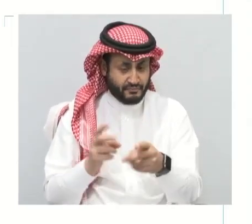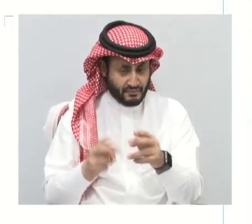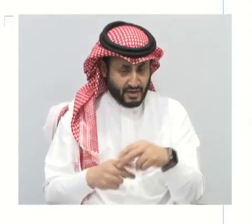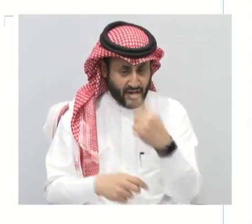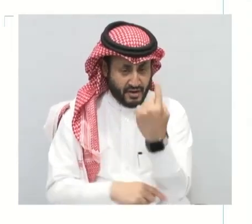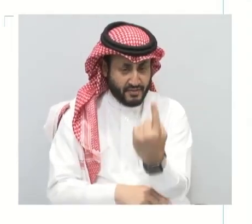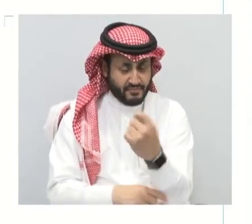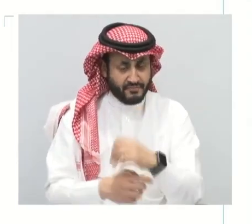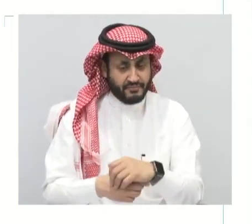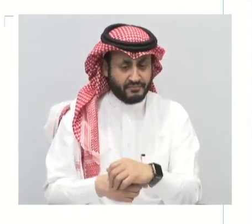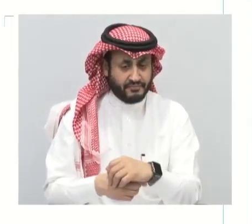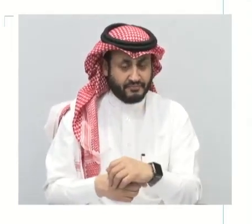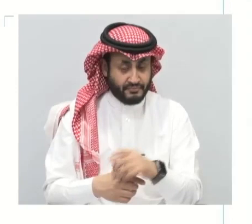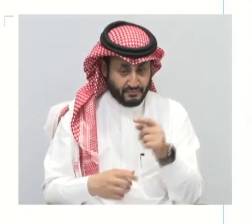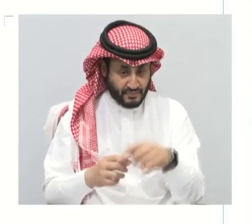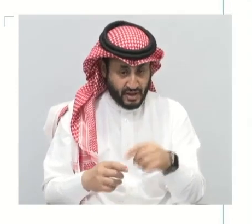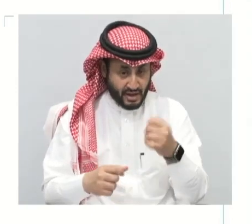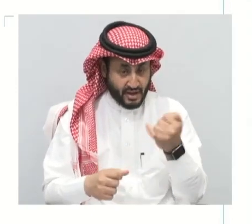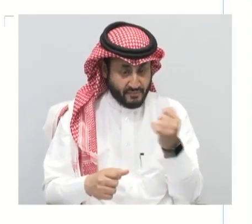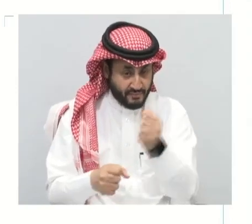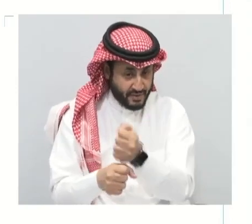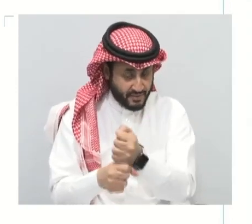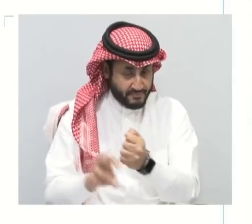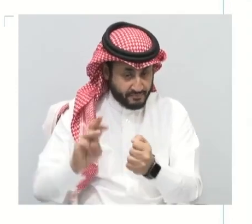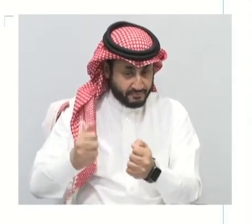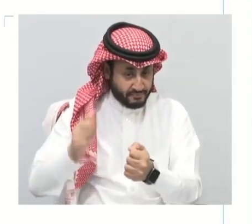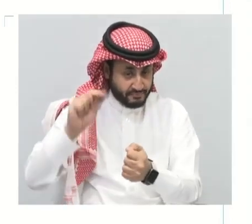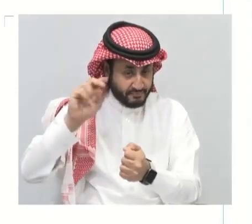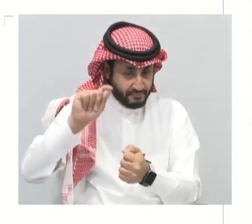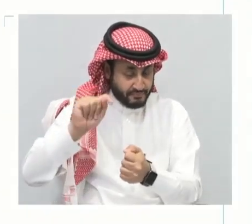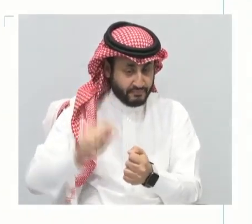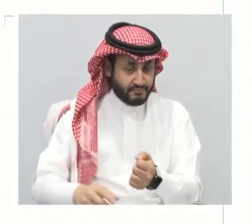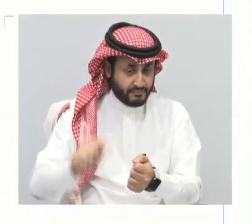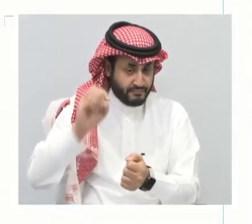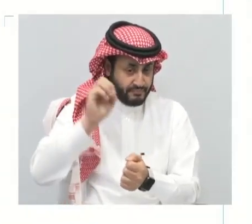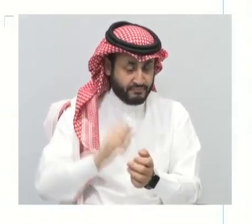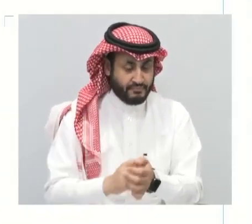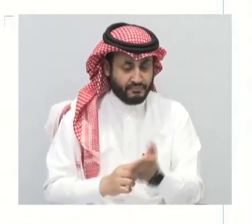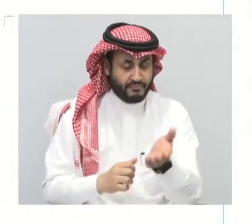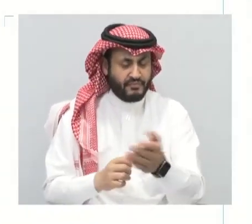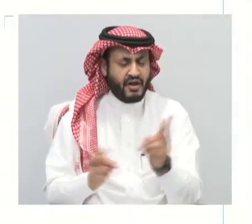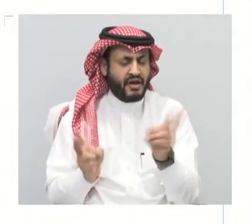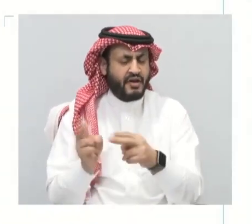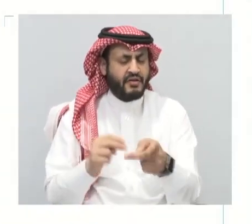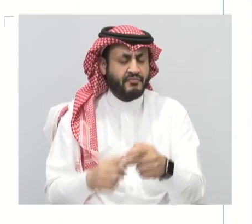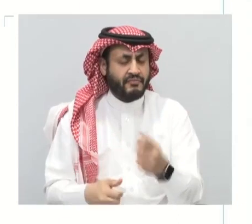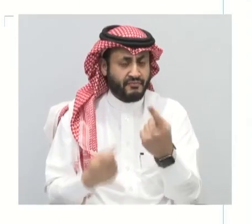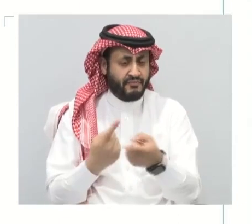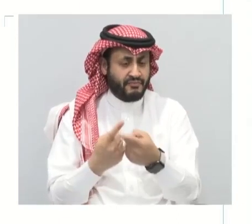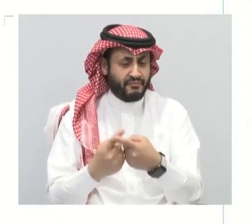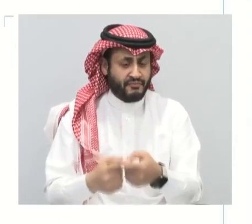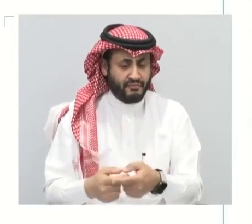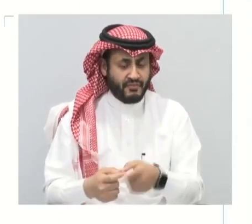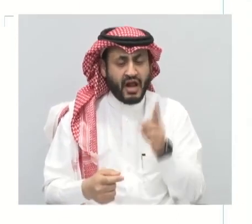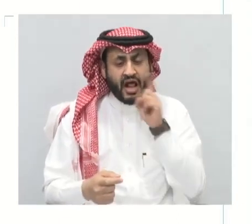requests. We use want to. Here we have a conversation, as you can see here. Adil, this is the mother,